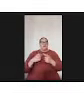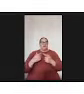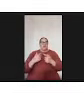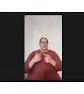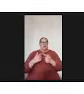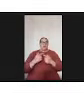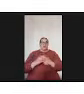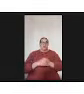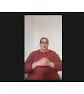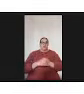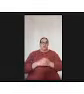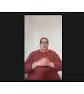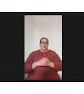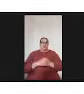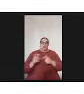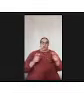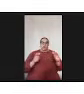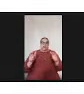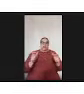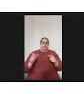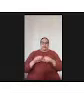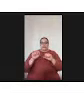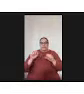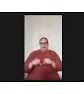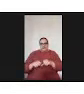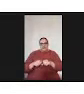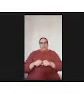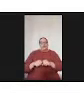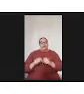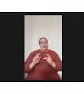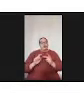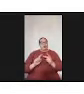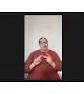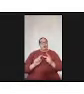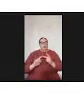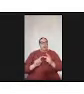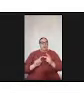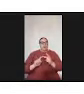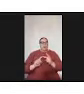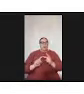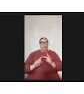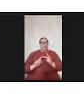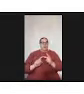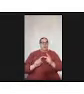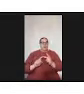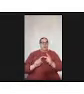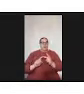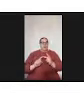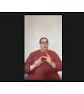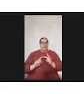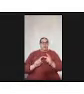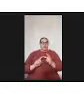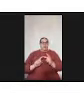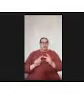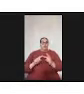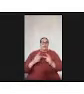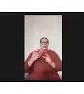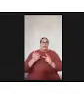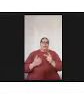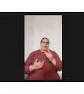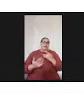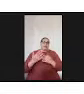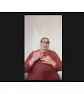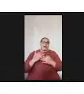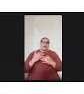systems. Containment systems means you must have the fire doors that are